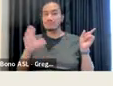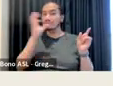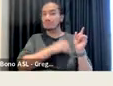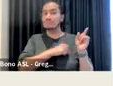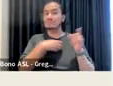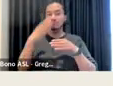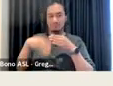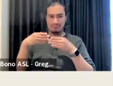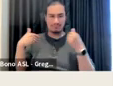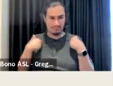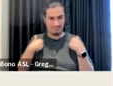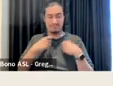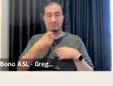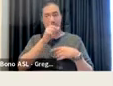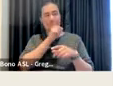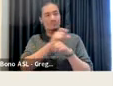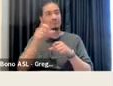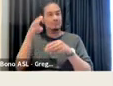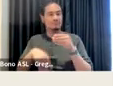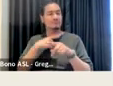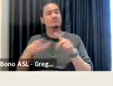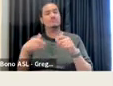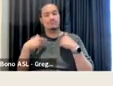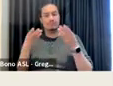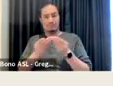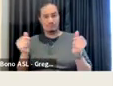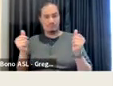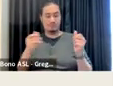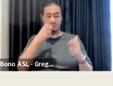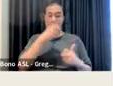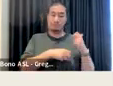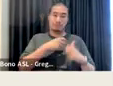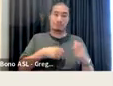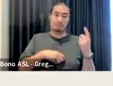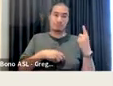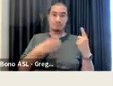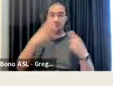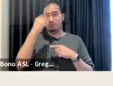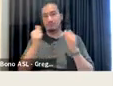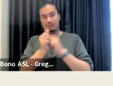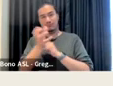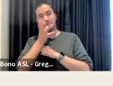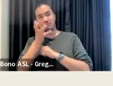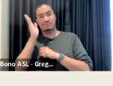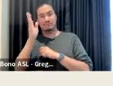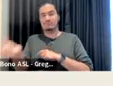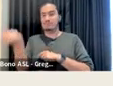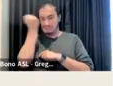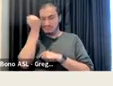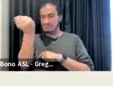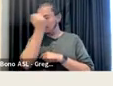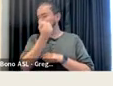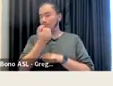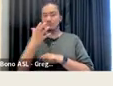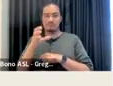an end, not a literal end, but a solution. Like I have this problem. I slept with my mom and now I'm going to gouge my eyes out, right? Like